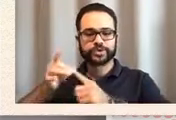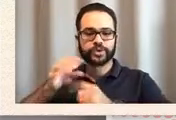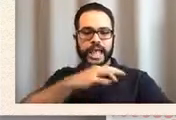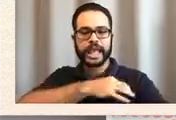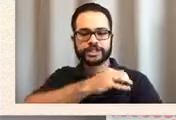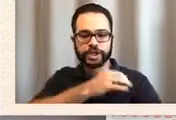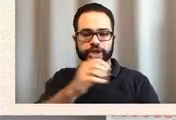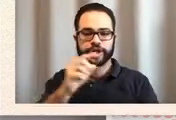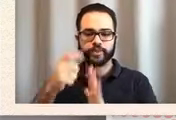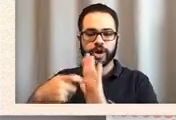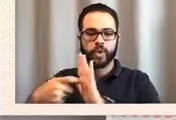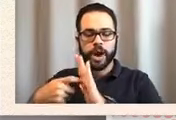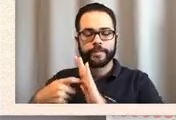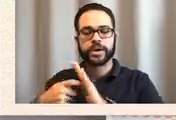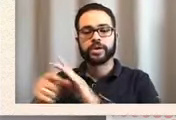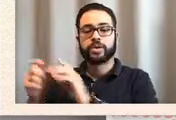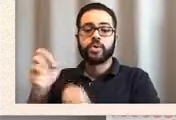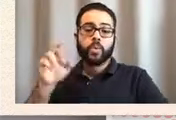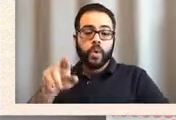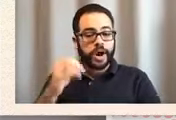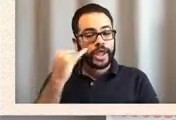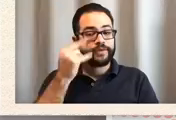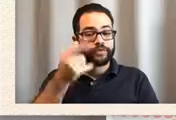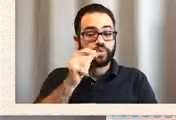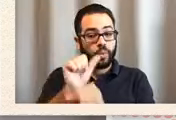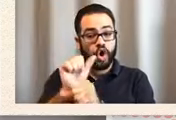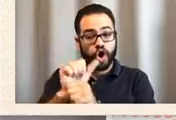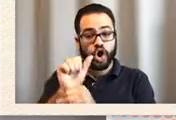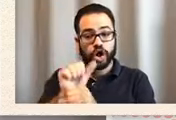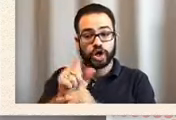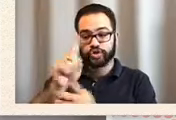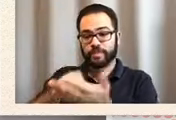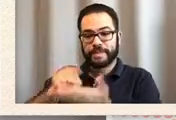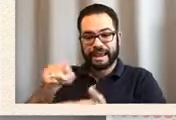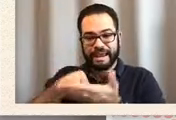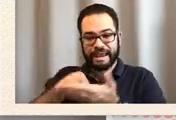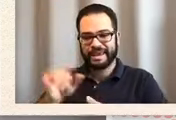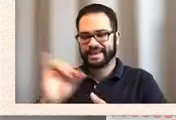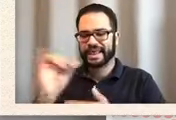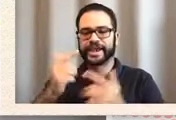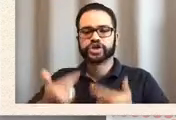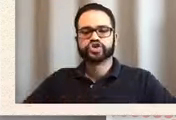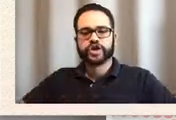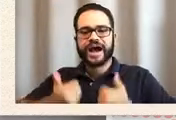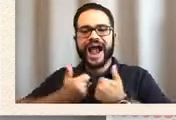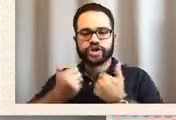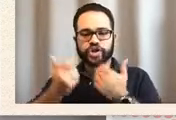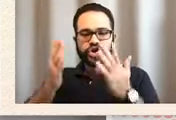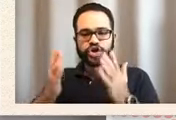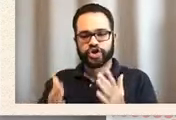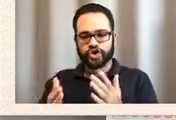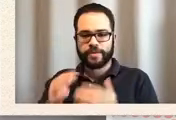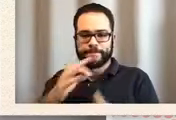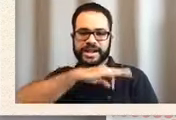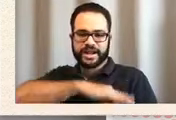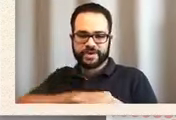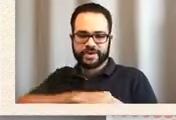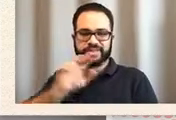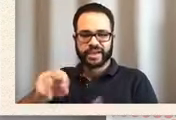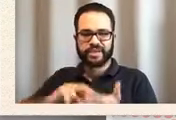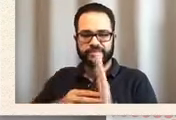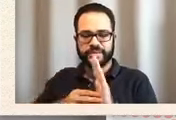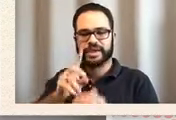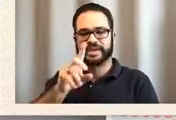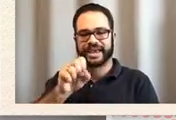where if you're employed, you pay into what they call survivor benefits. And so that's where that Social Security disability